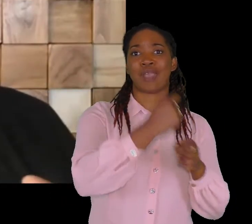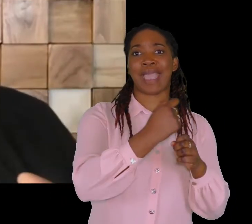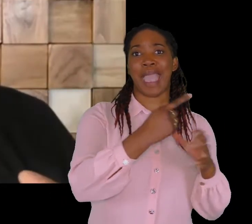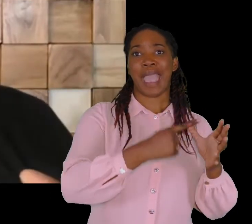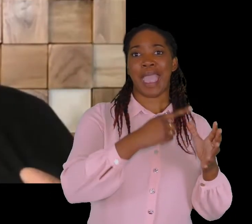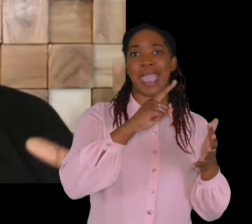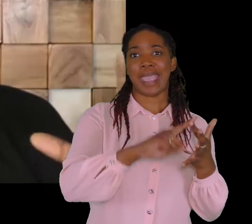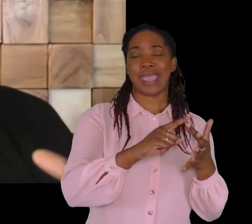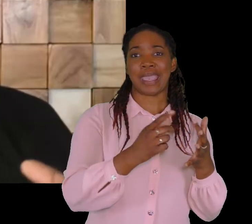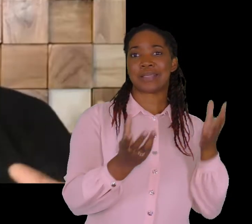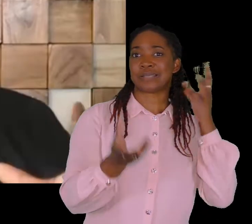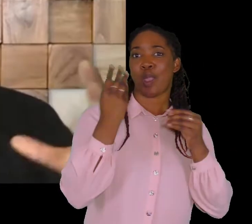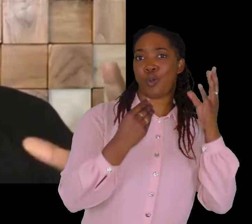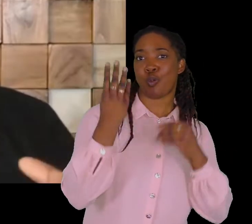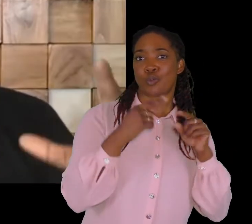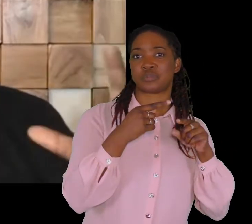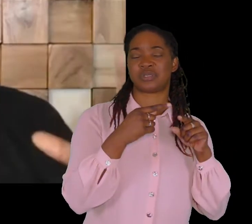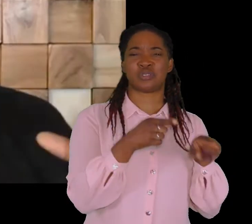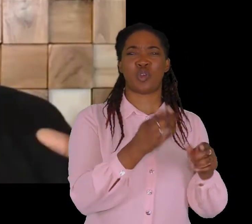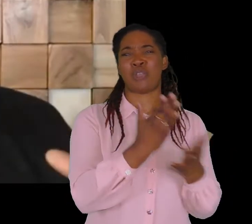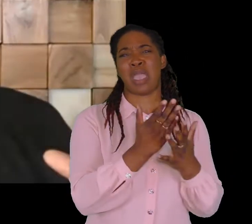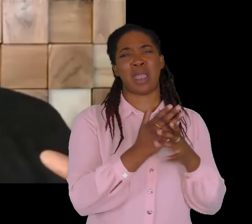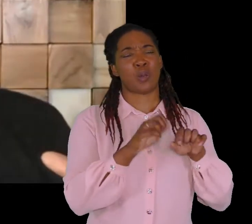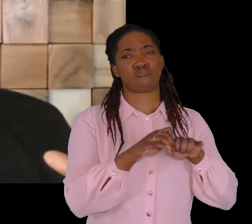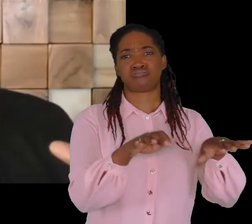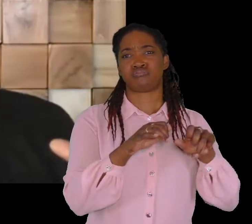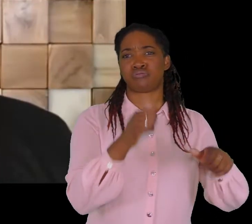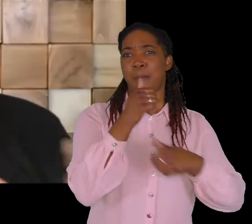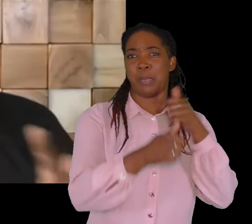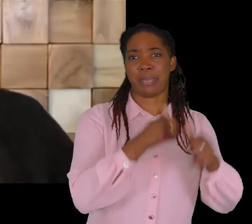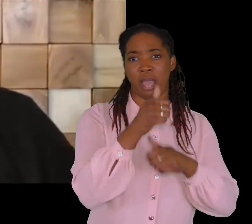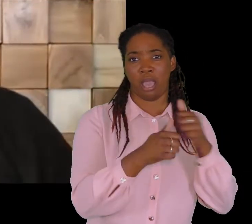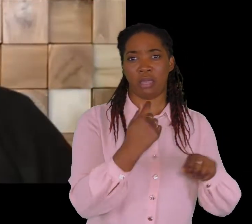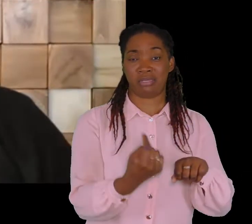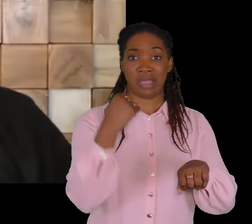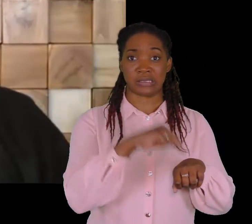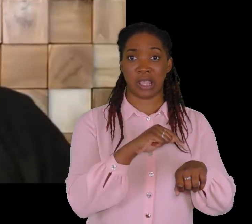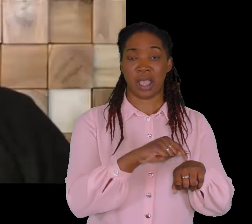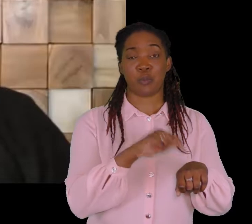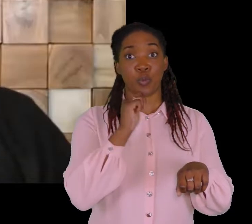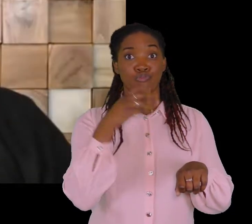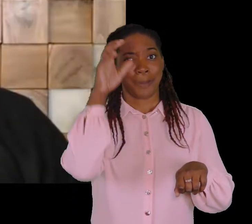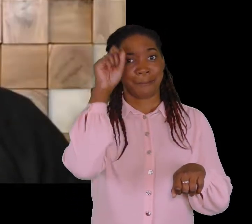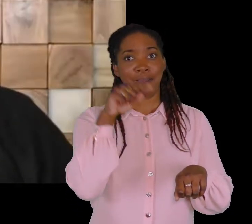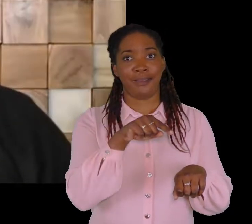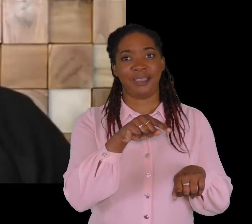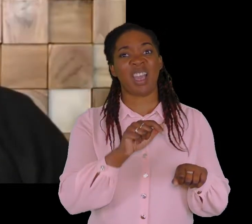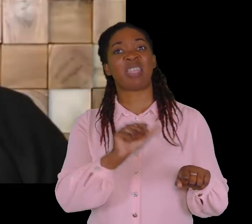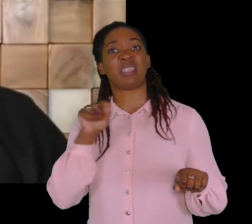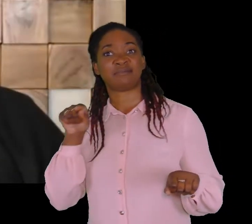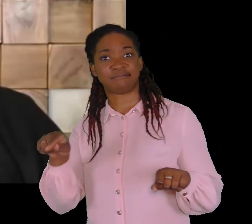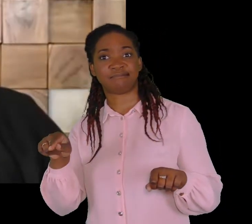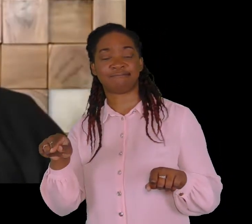dominated the airwaves and everyone remembered those moments, and the Brunswick protest and